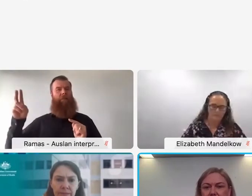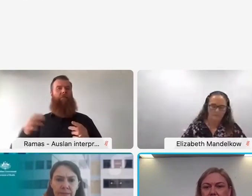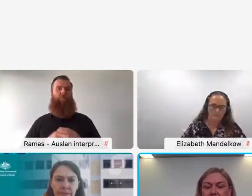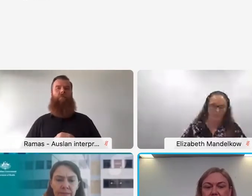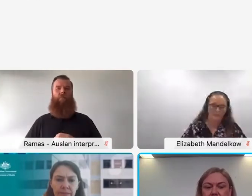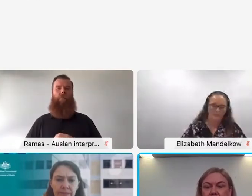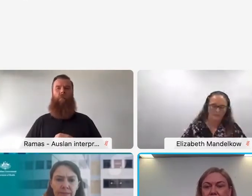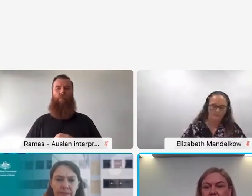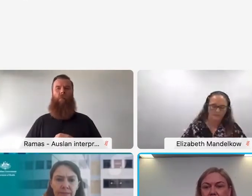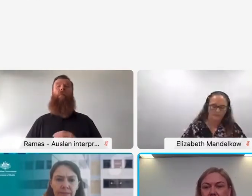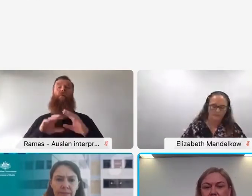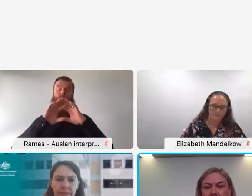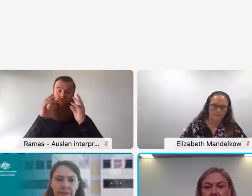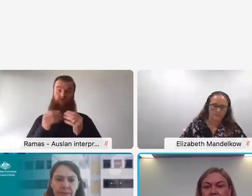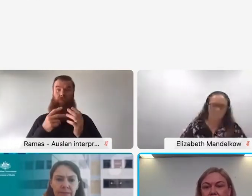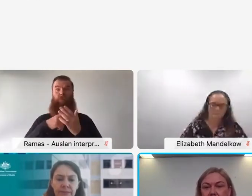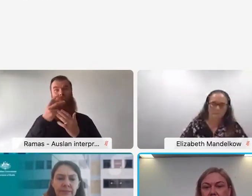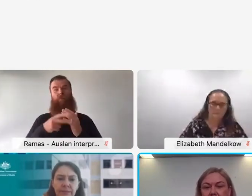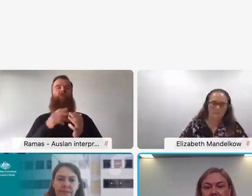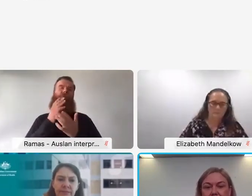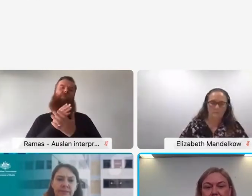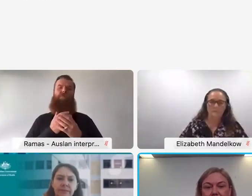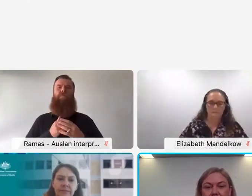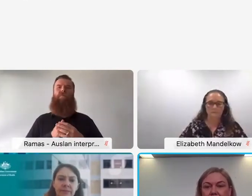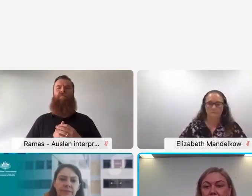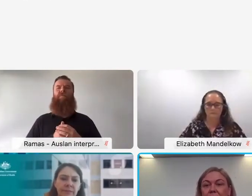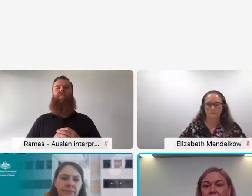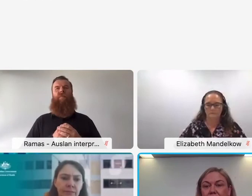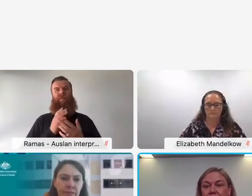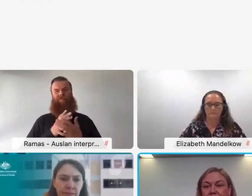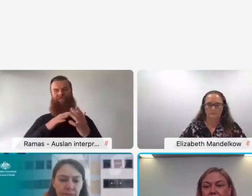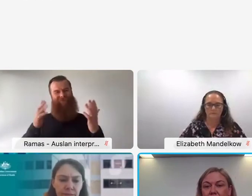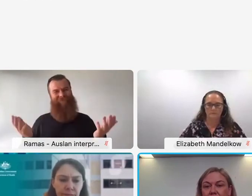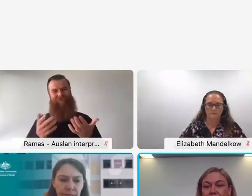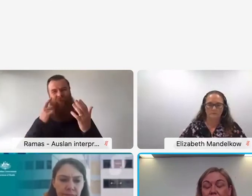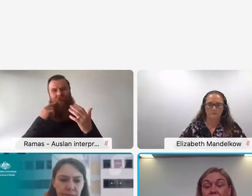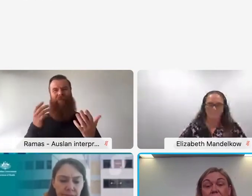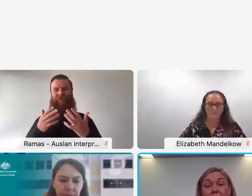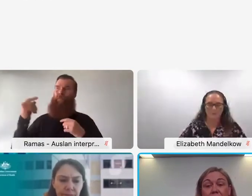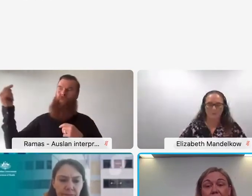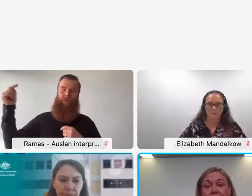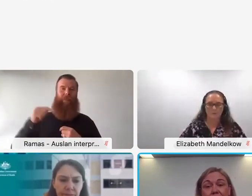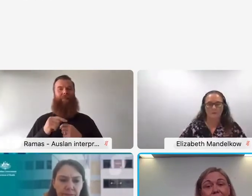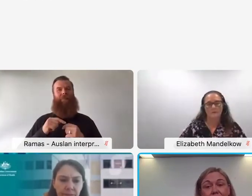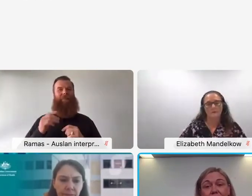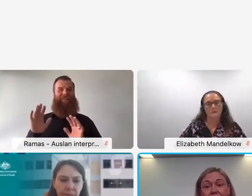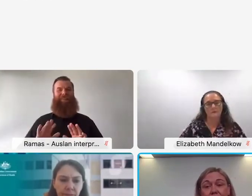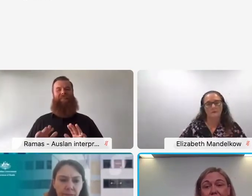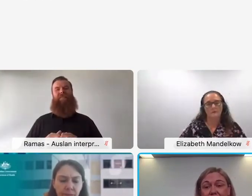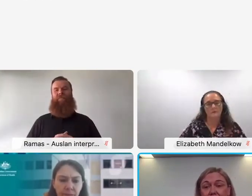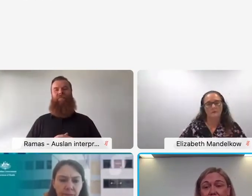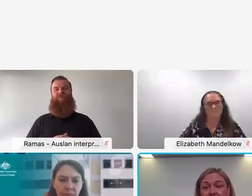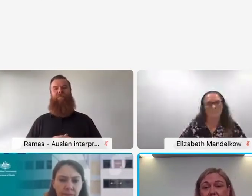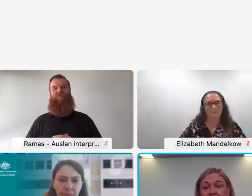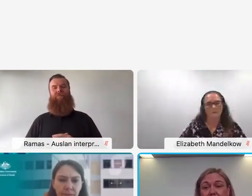program facilitates returning workers. It's a big part of what we offer. But I don't know,